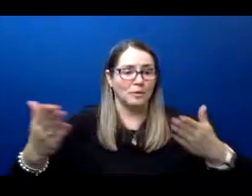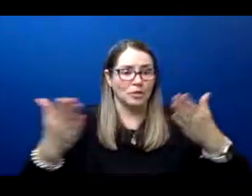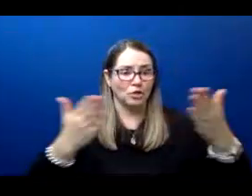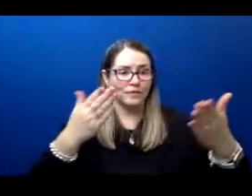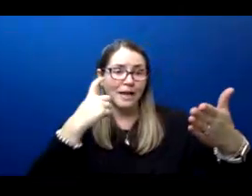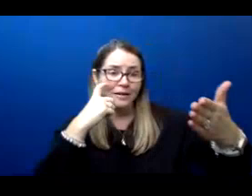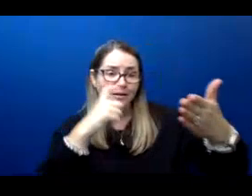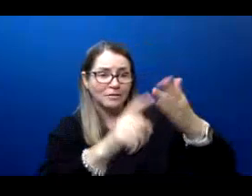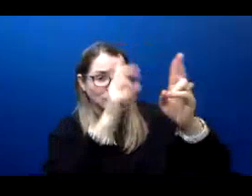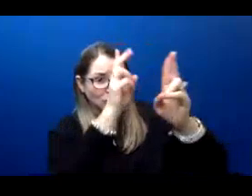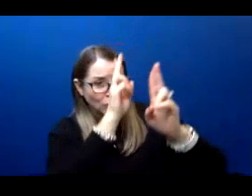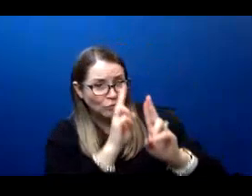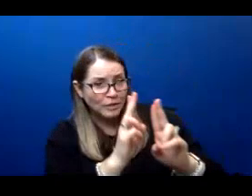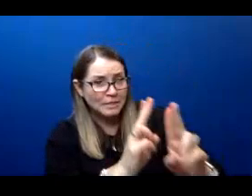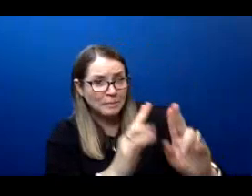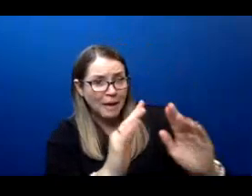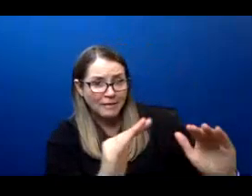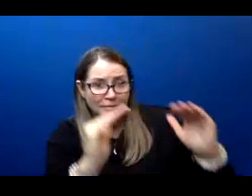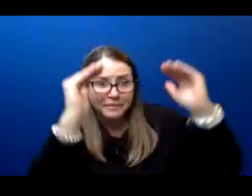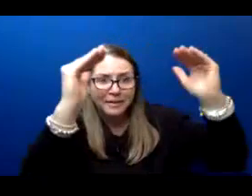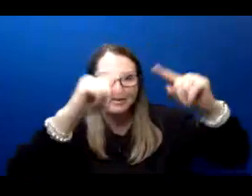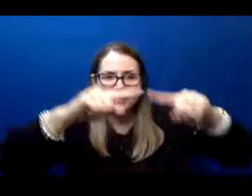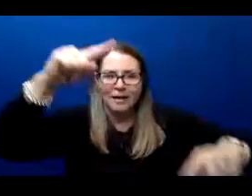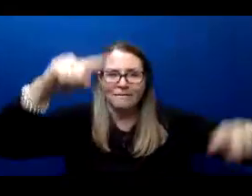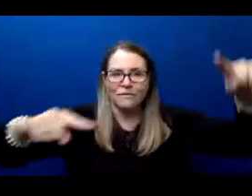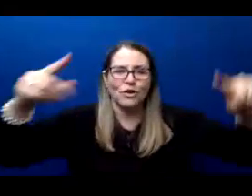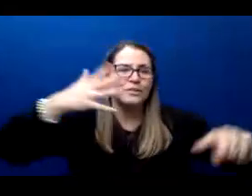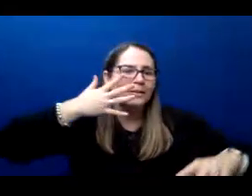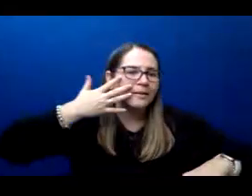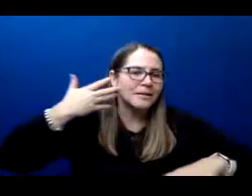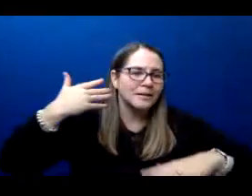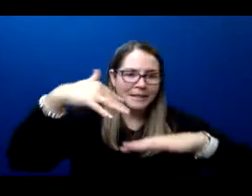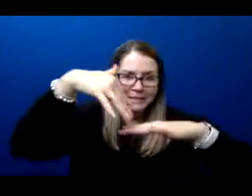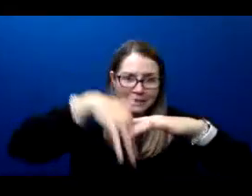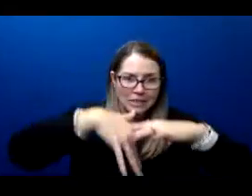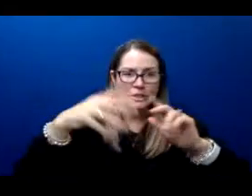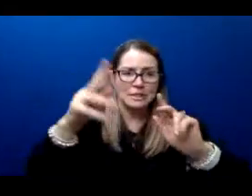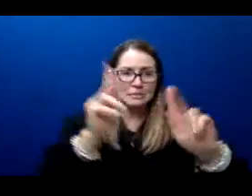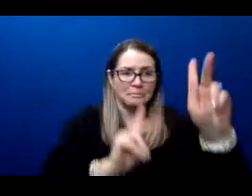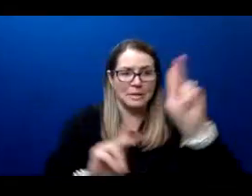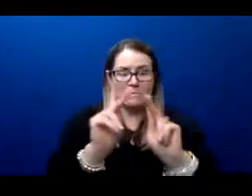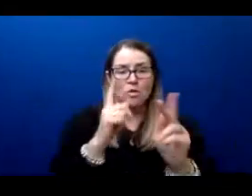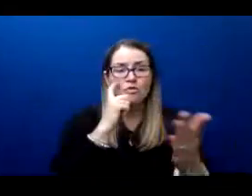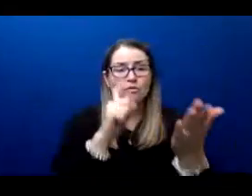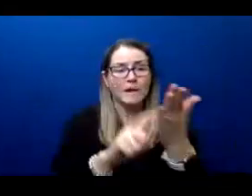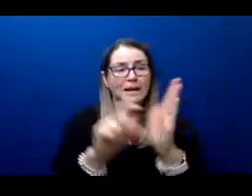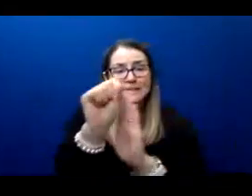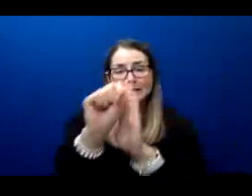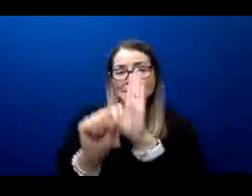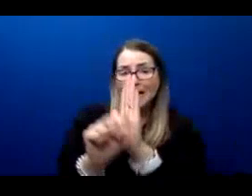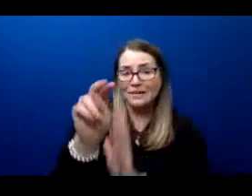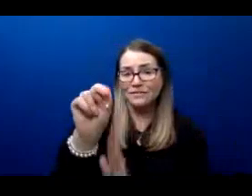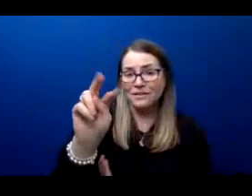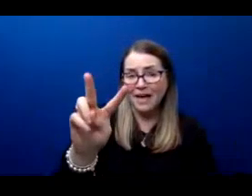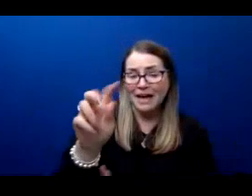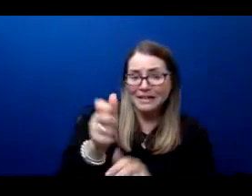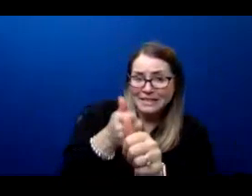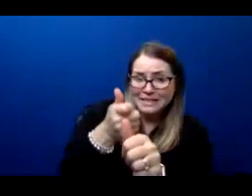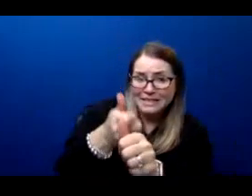honors, and respects the diverse and indigenous peoples connected to this land, and recognize the state of Nevada is